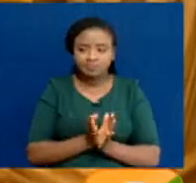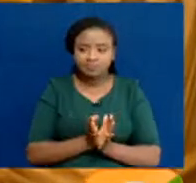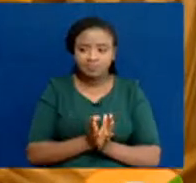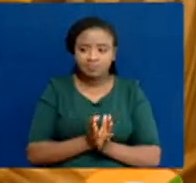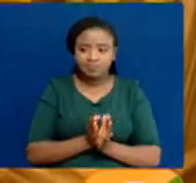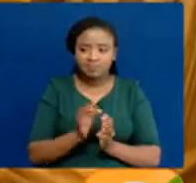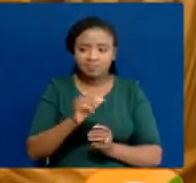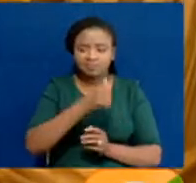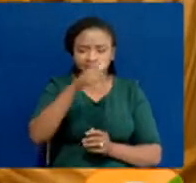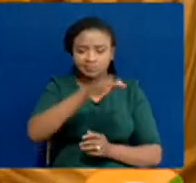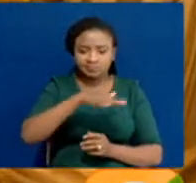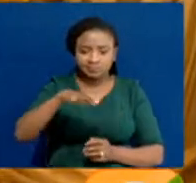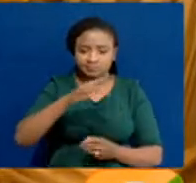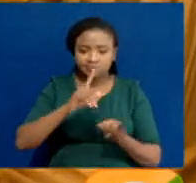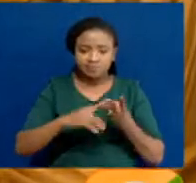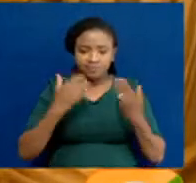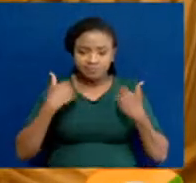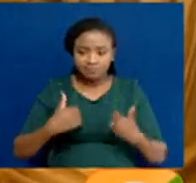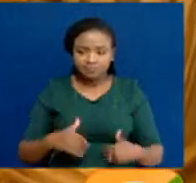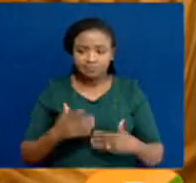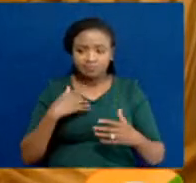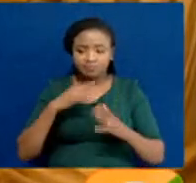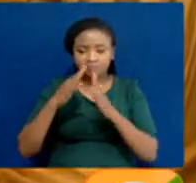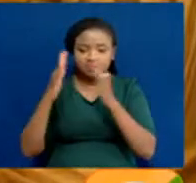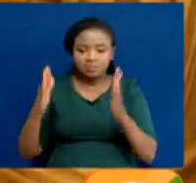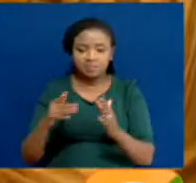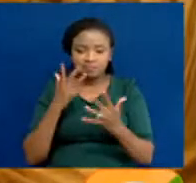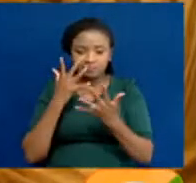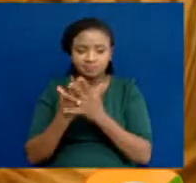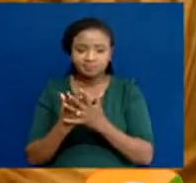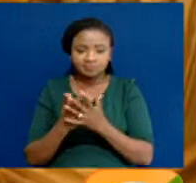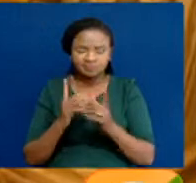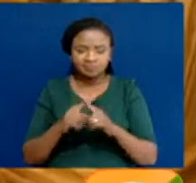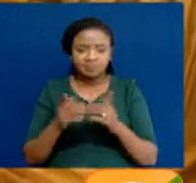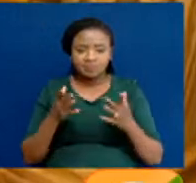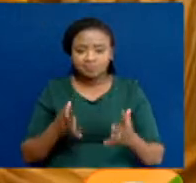place, and I'm at the residence. Right now,